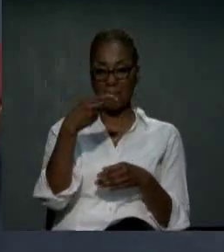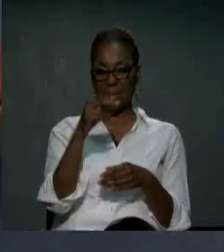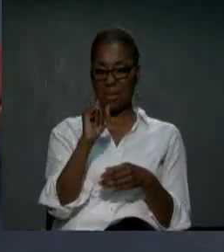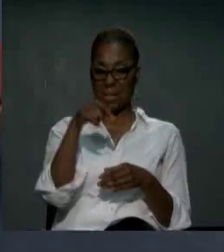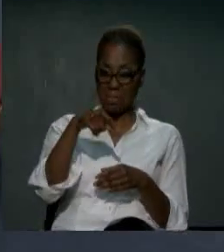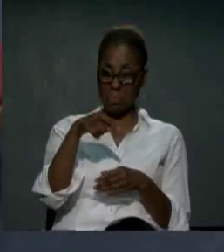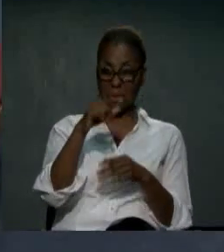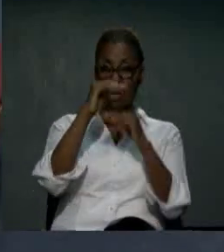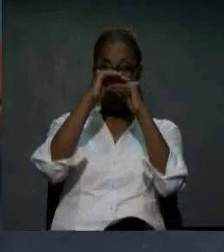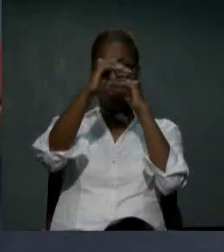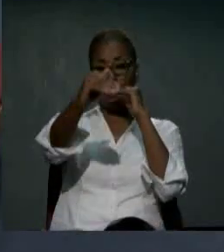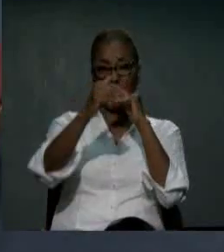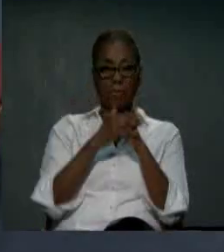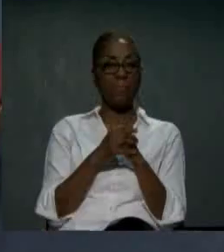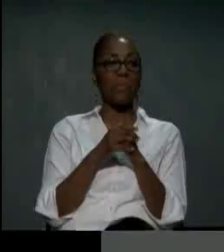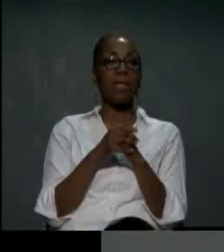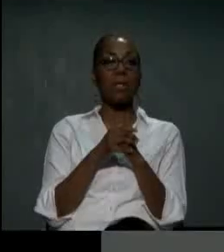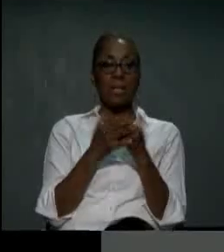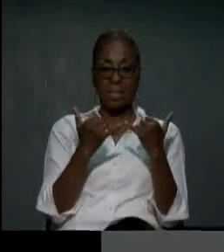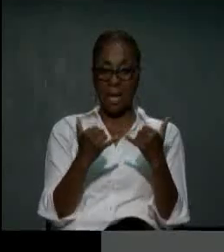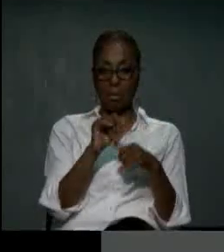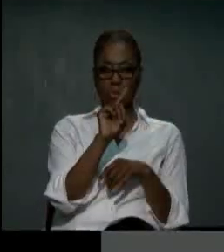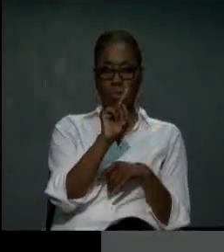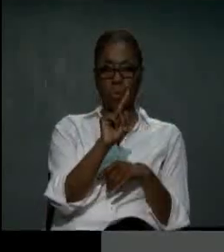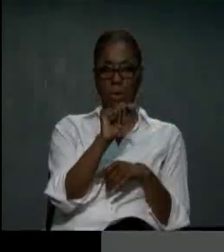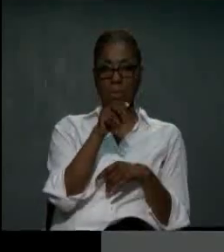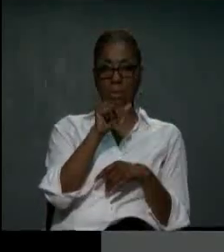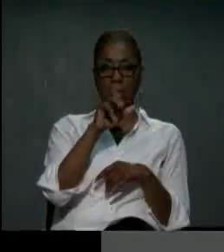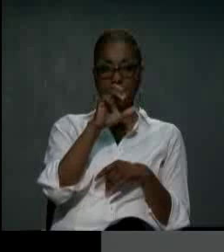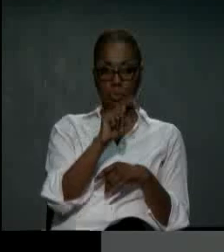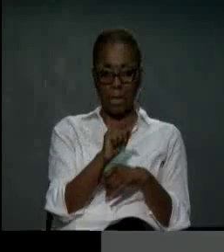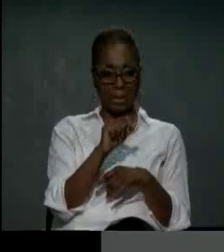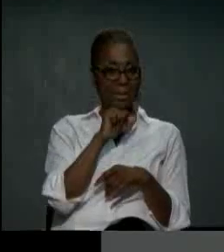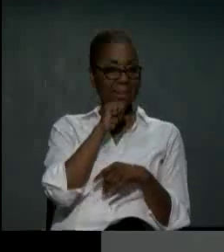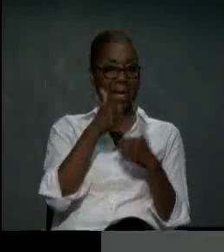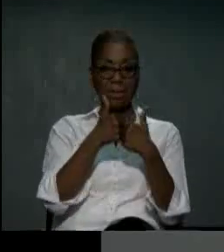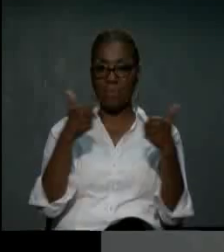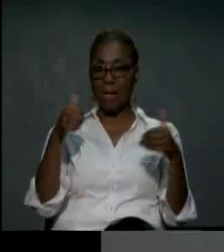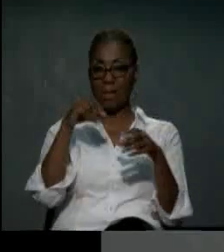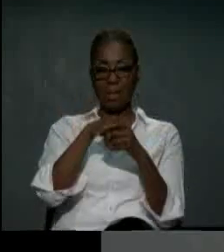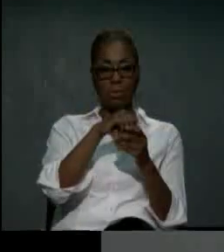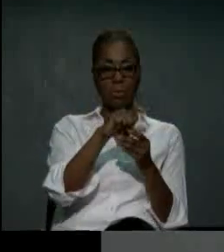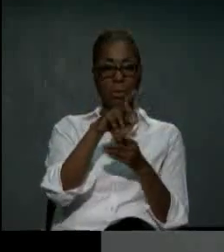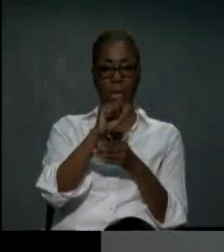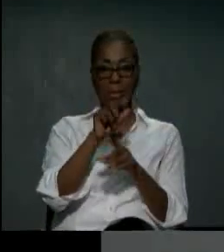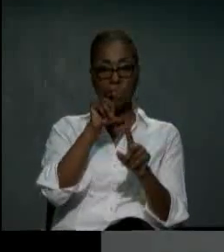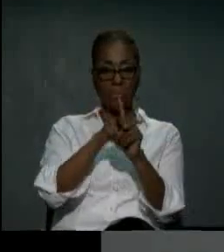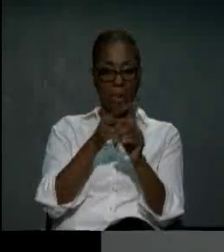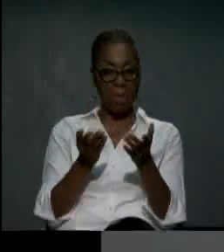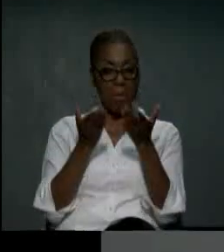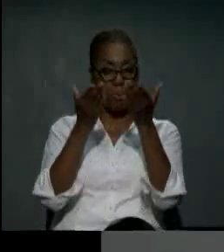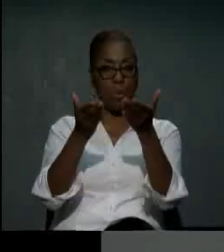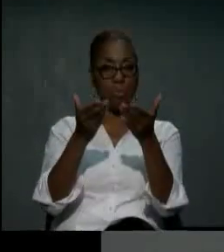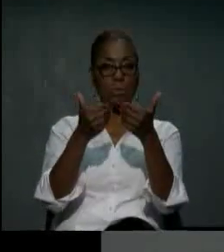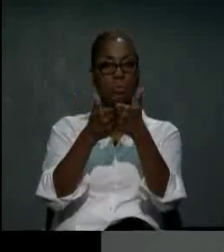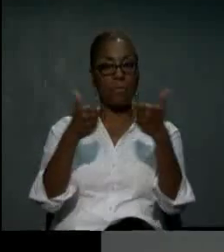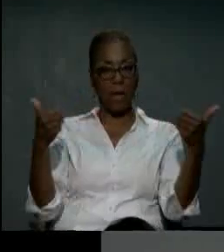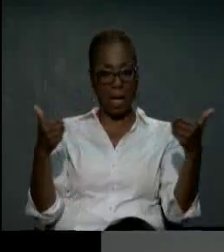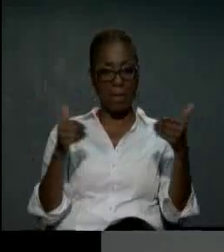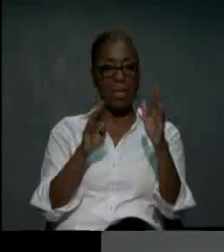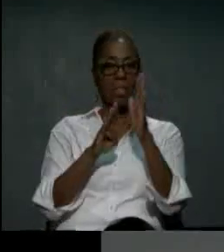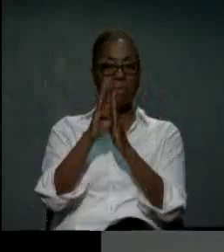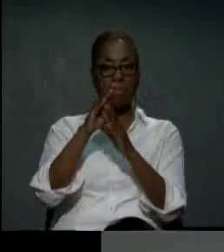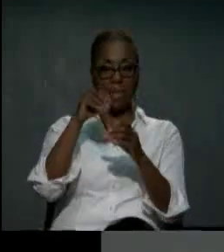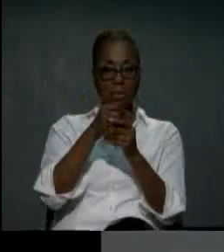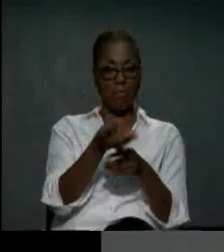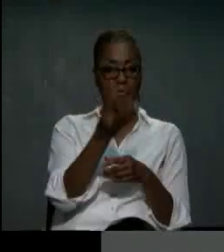roof. The site is currently 1 tract and was not previously subdivided into lots. The applicant is proposing to subdivide the development